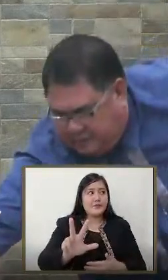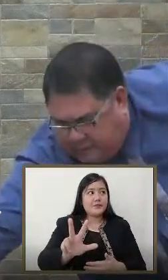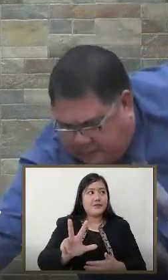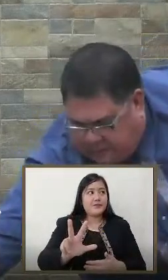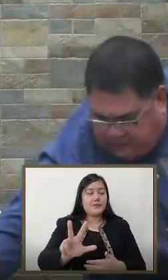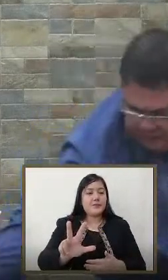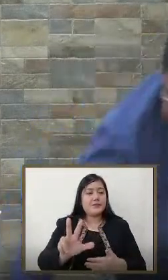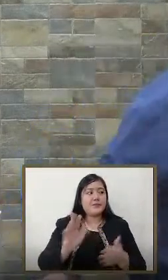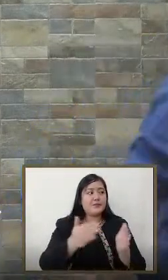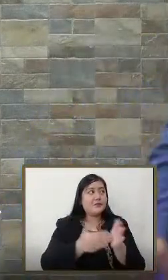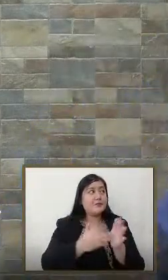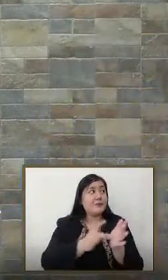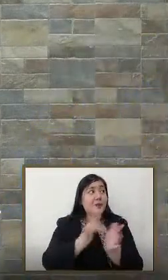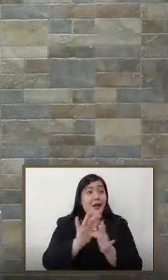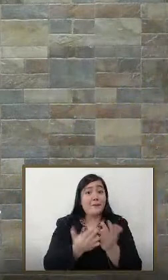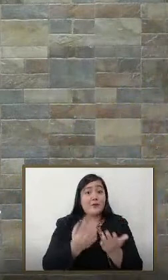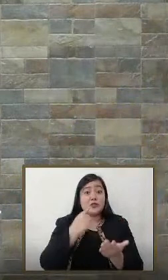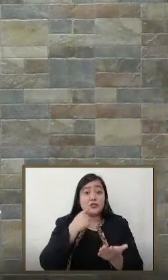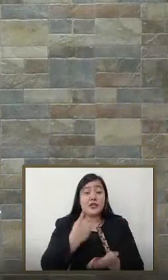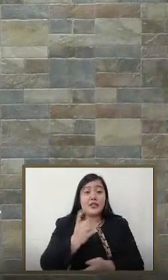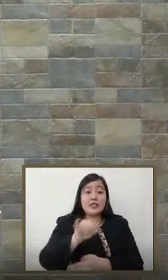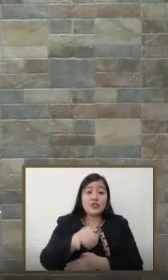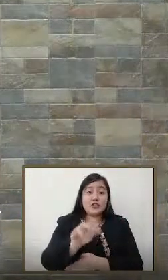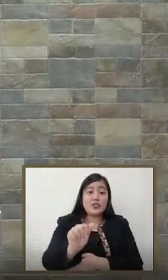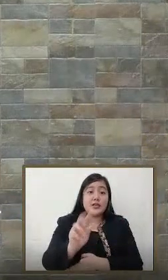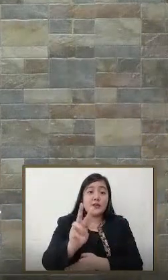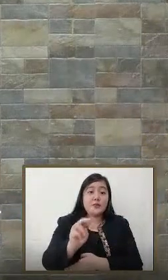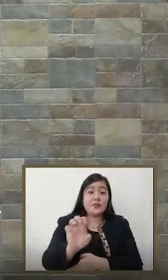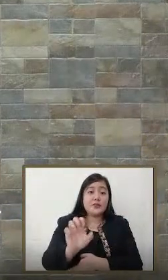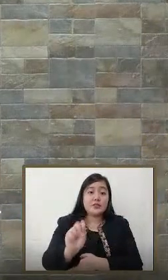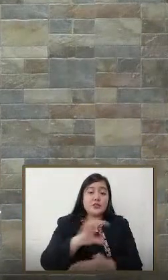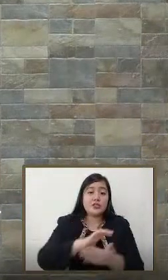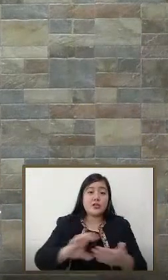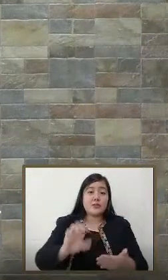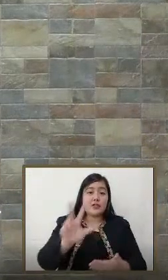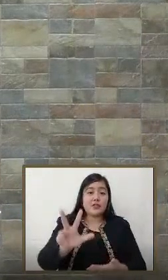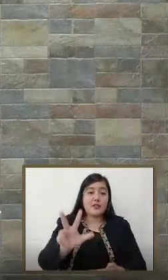3. James chapter 3, verse number 17.